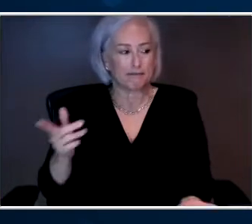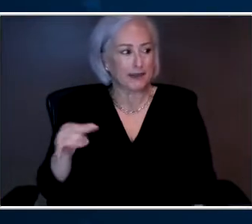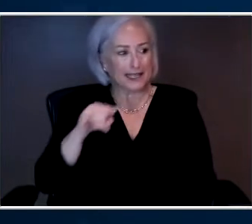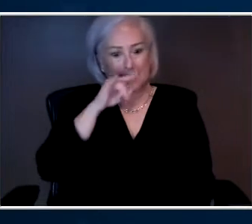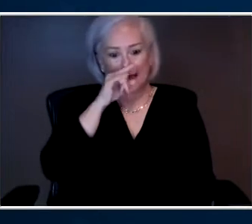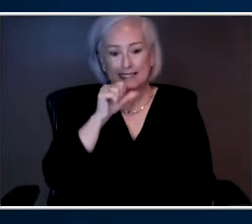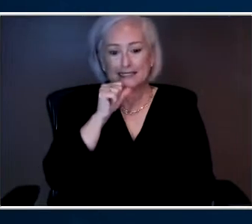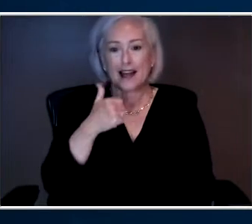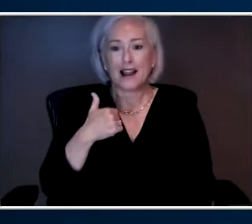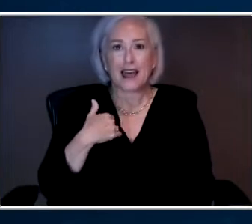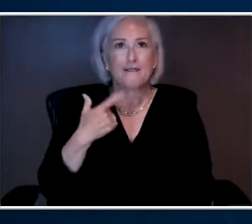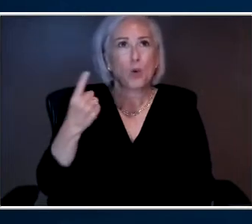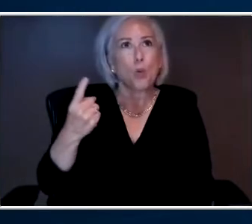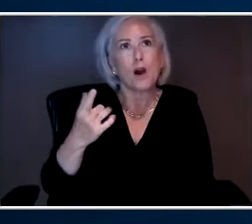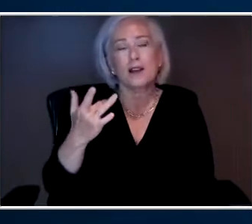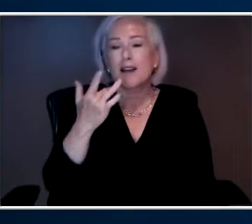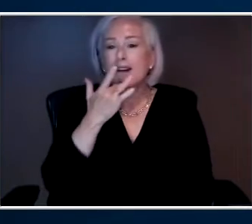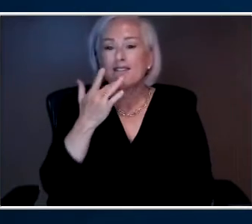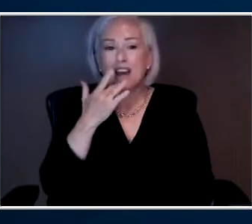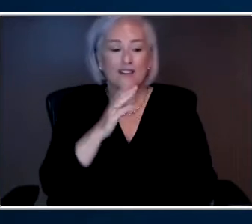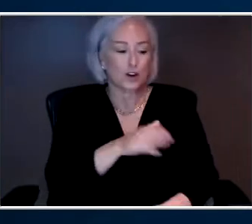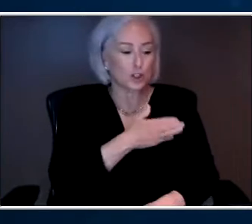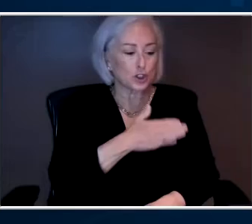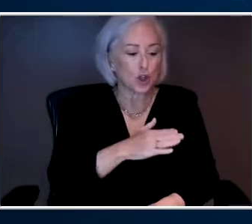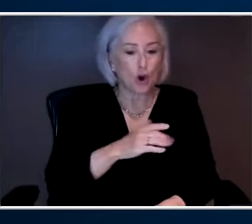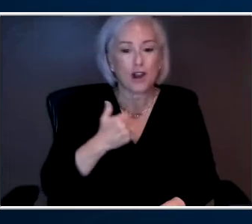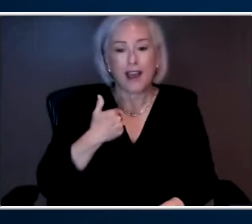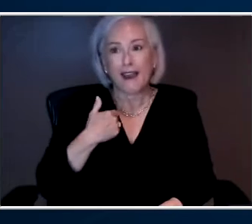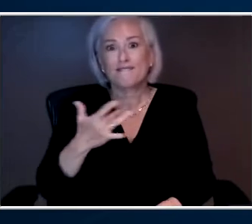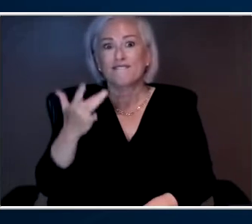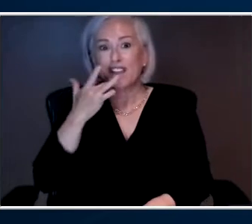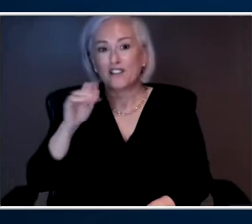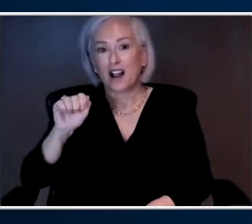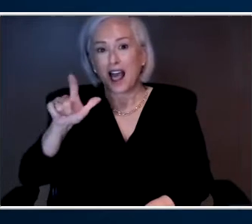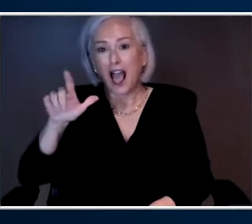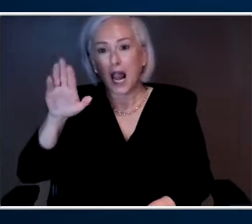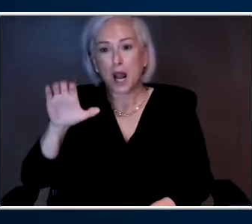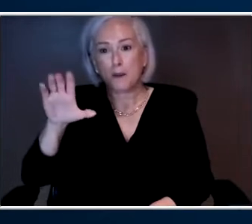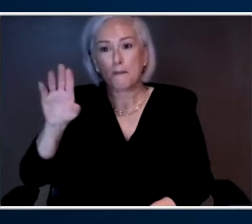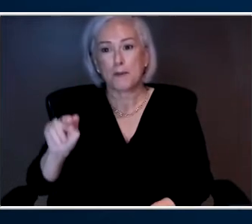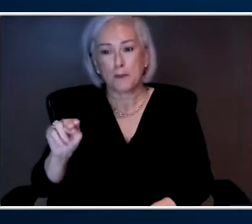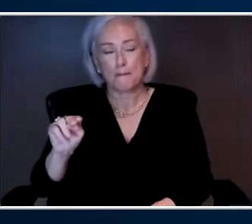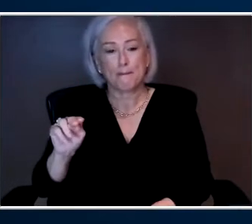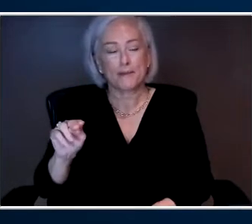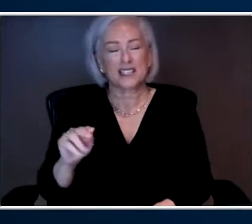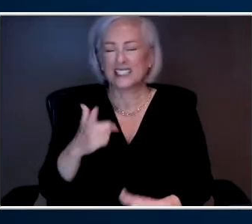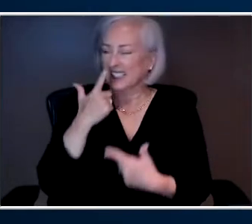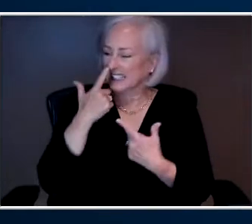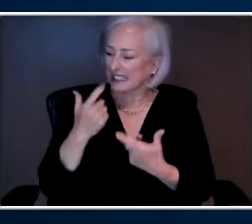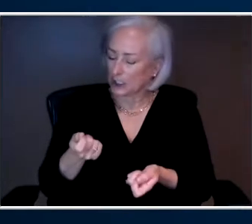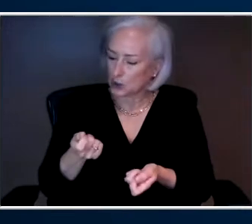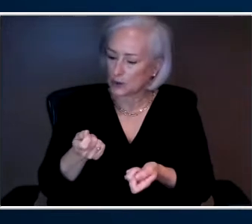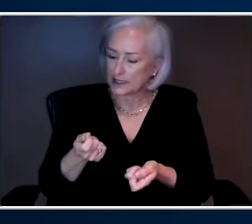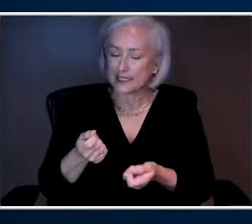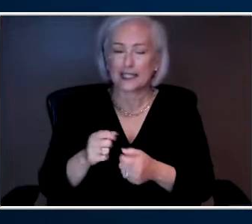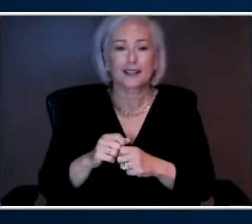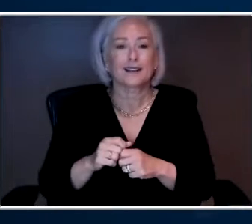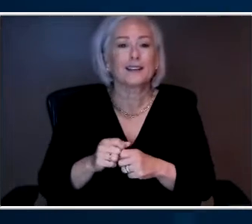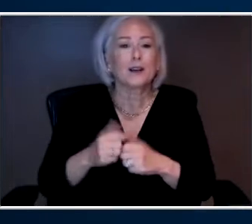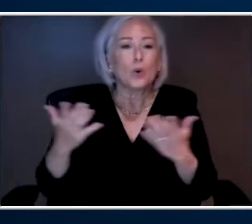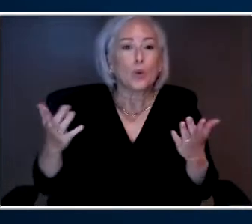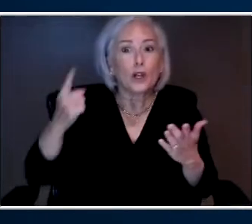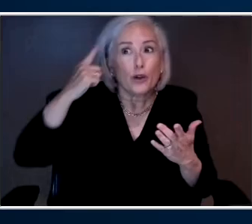song. They have a favorite Taylor Swift album. So it's really interesting to me. And another question is, what do you think about this